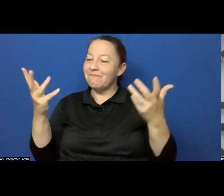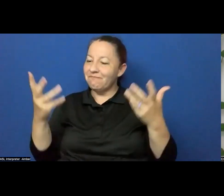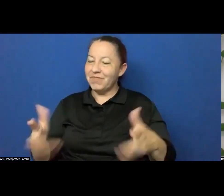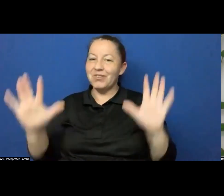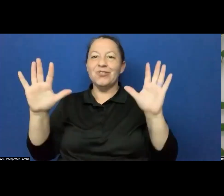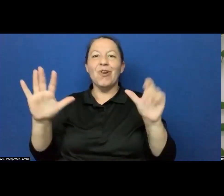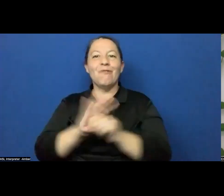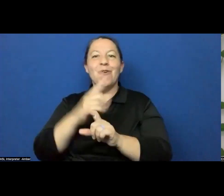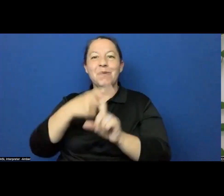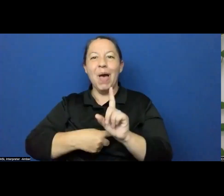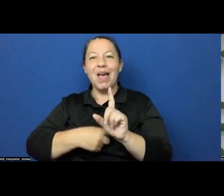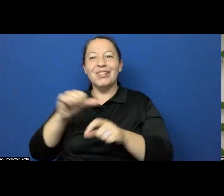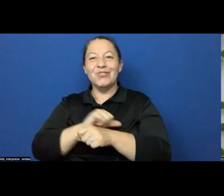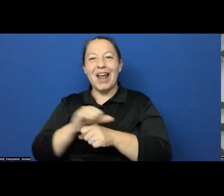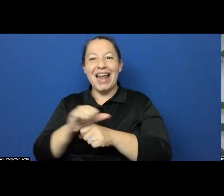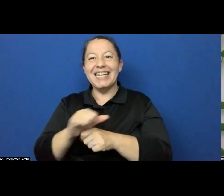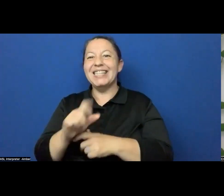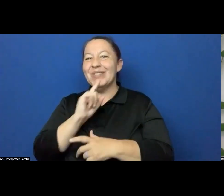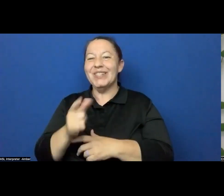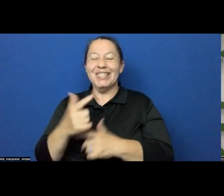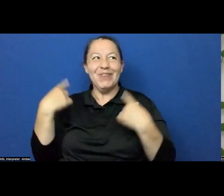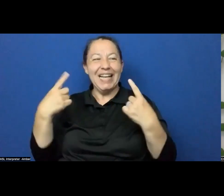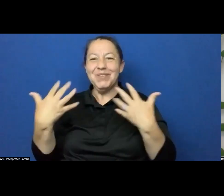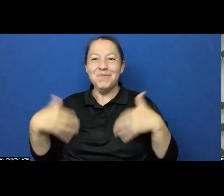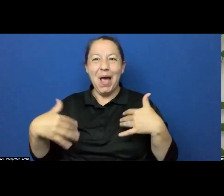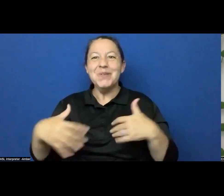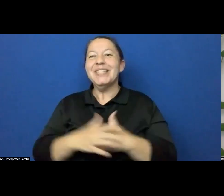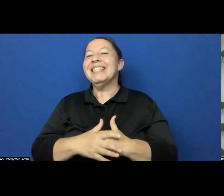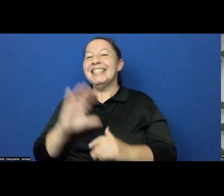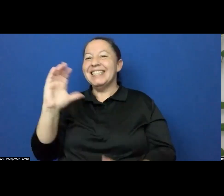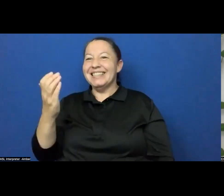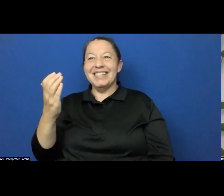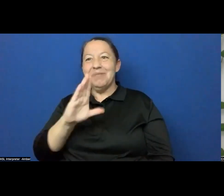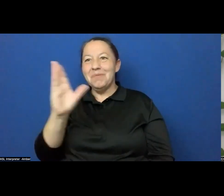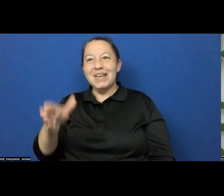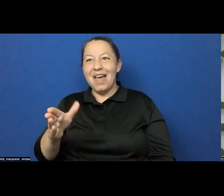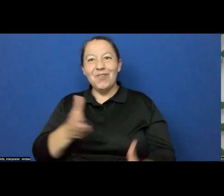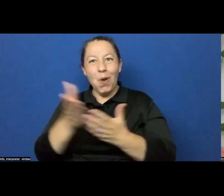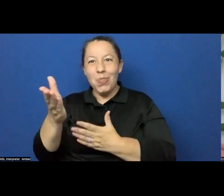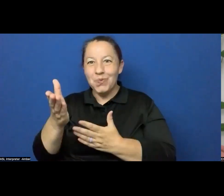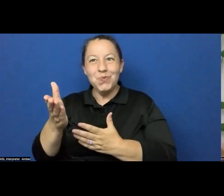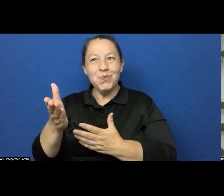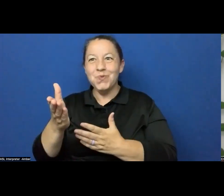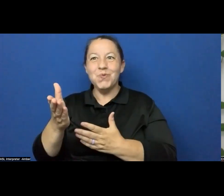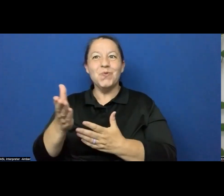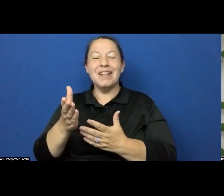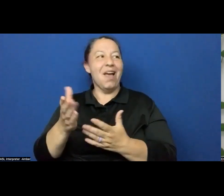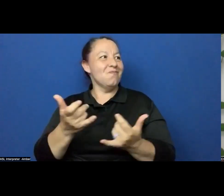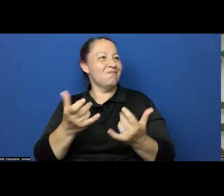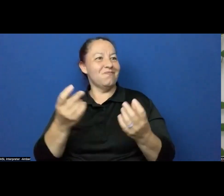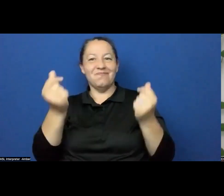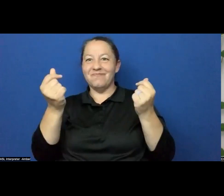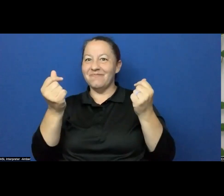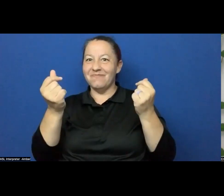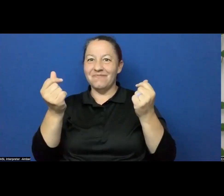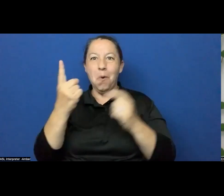of training, which is pretty crazy. First, it seemed like we would never get through it. And now all of a sudden we have